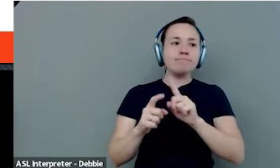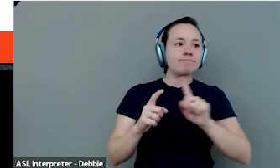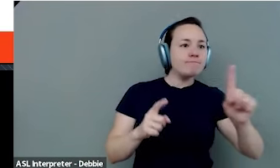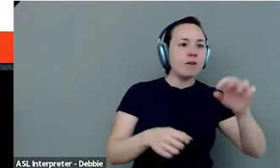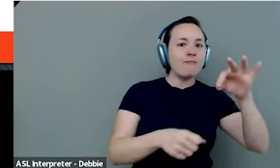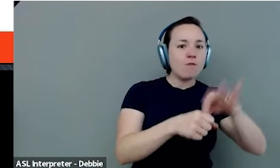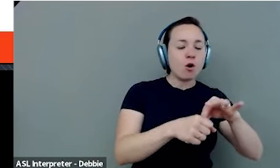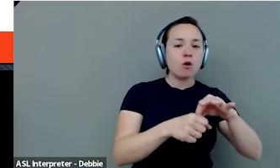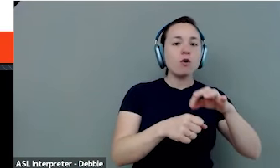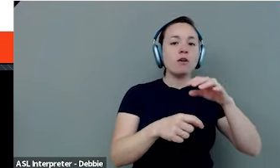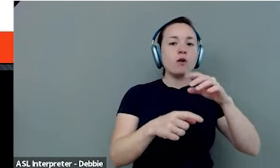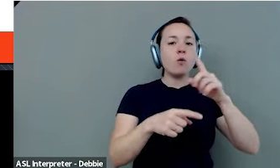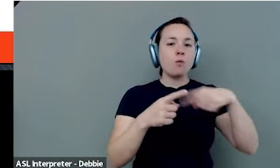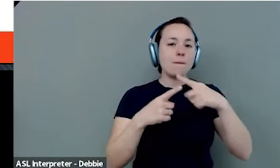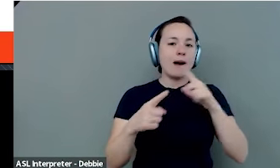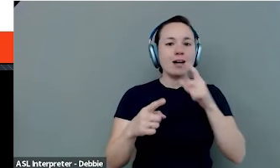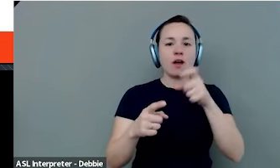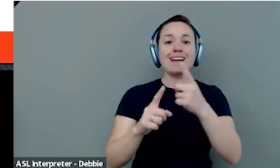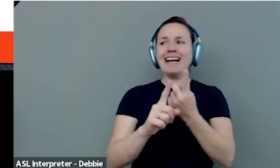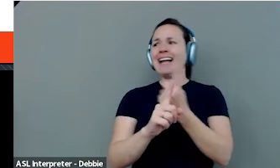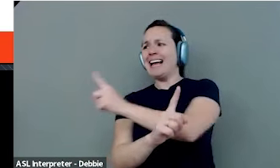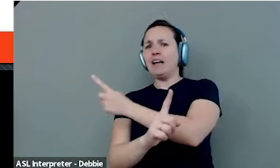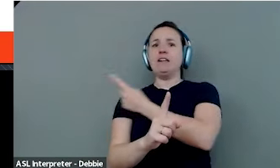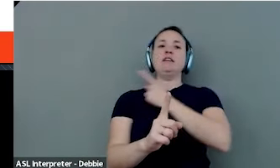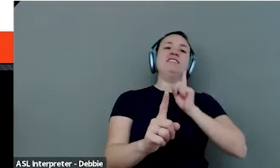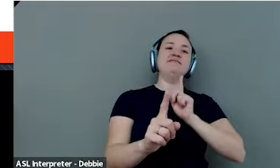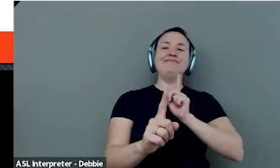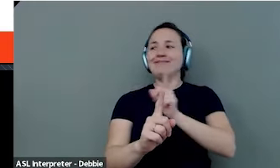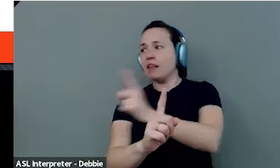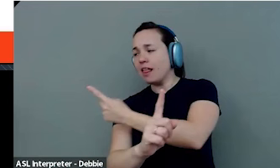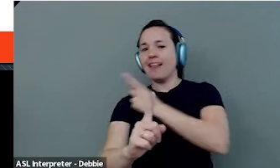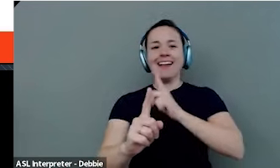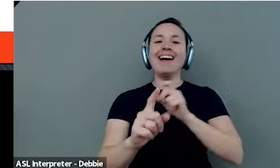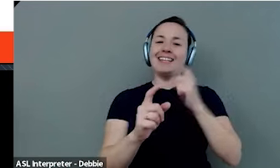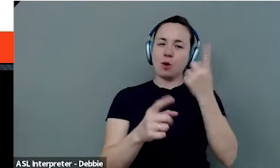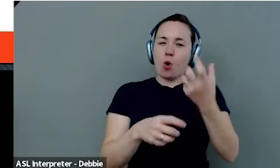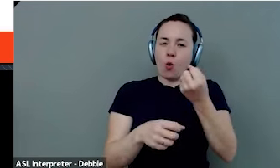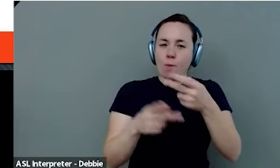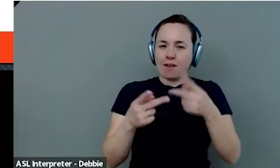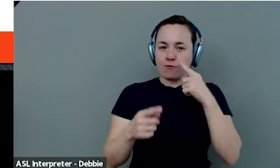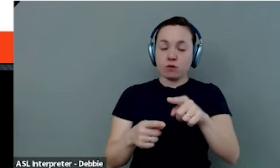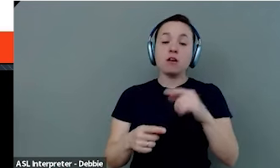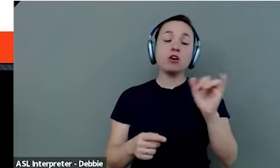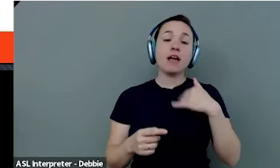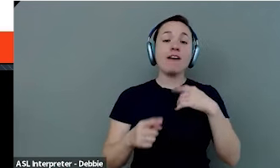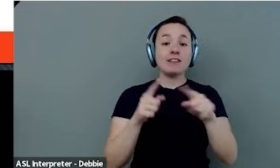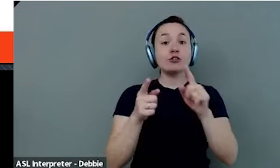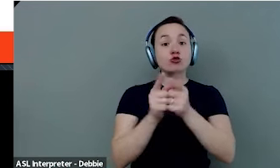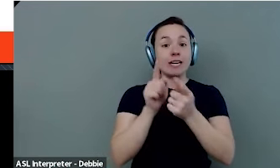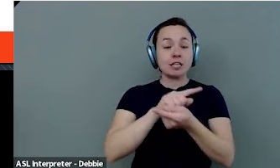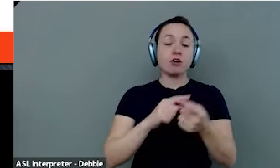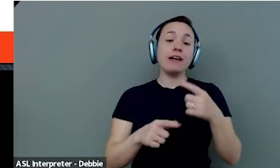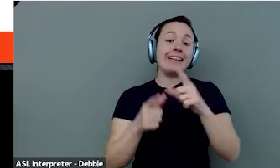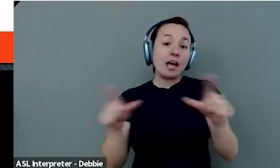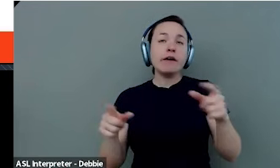you do come in to vote. Secondly, we will have translators in over 7 different languages, from Chinese to Spanish